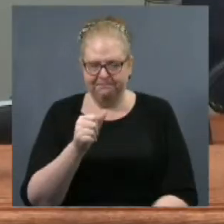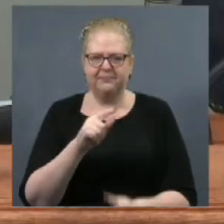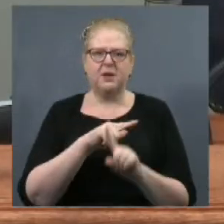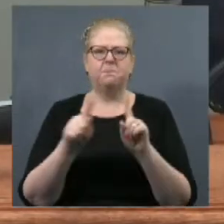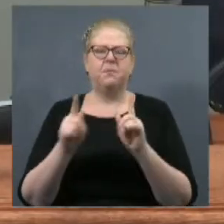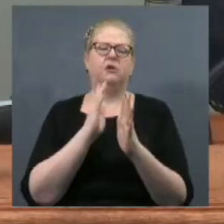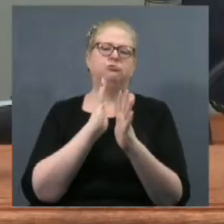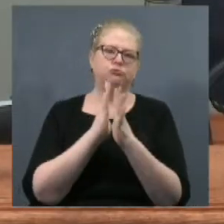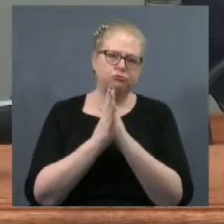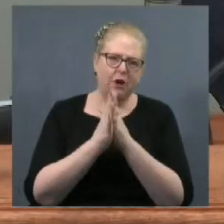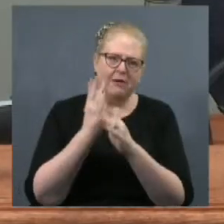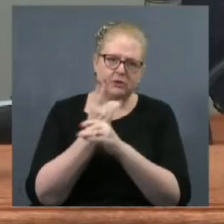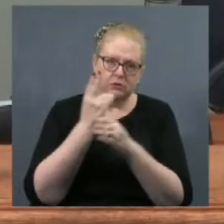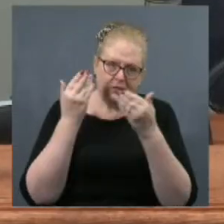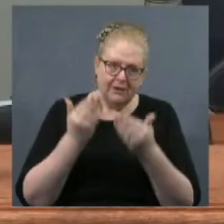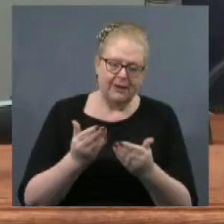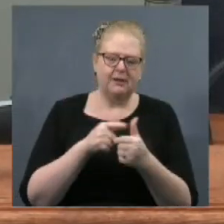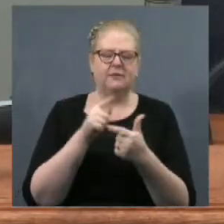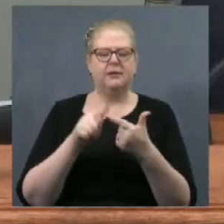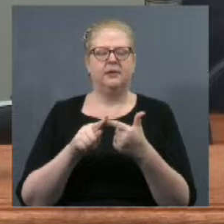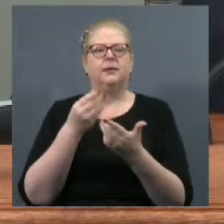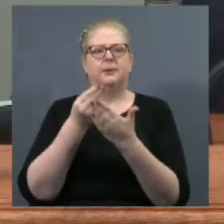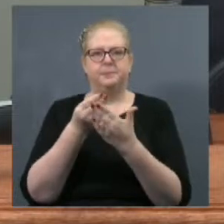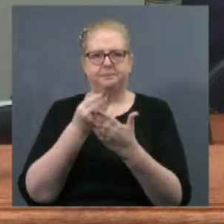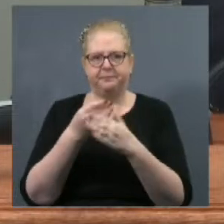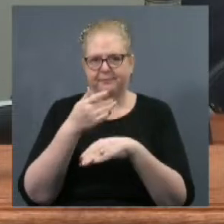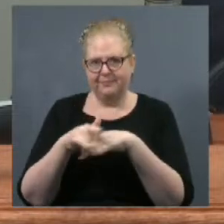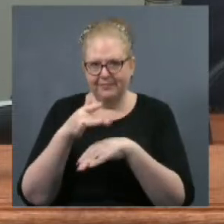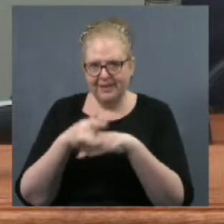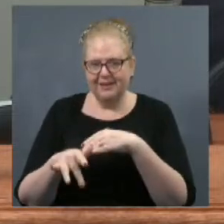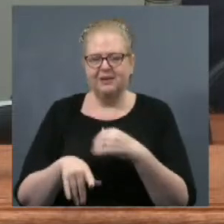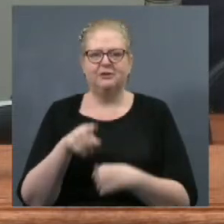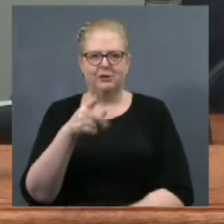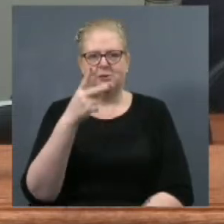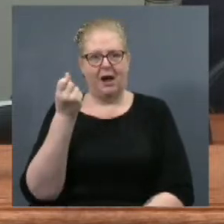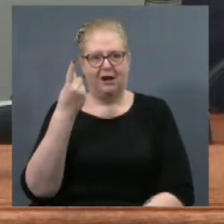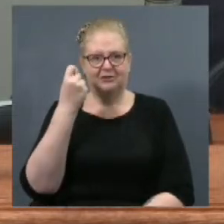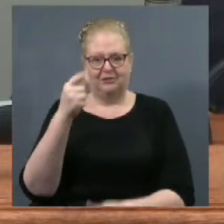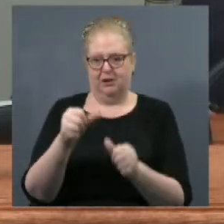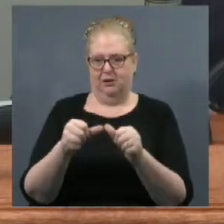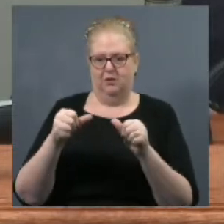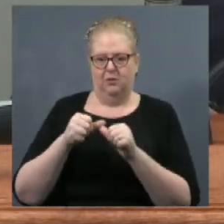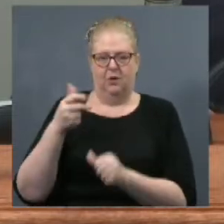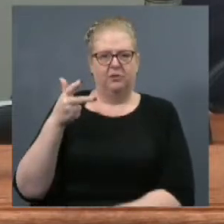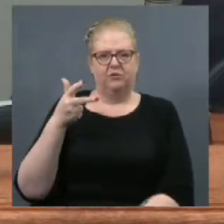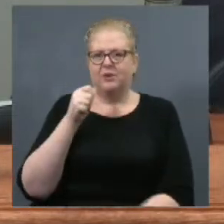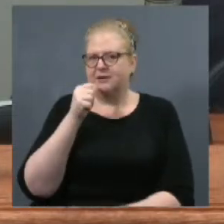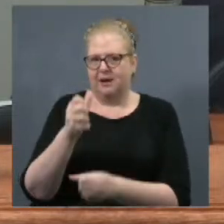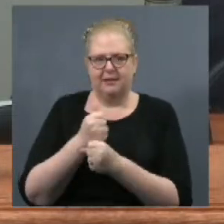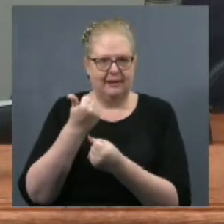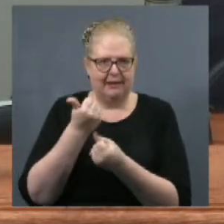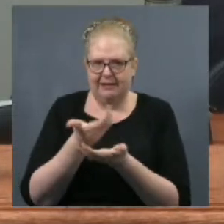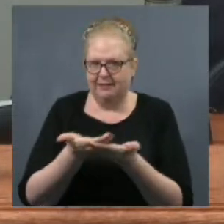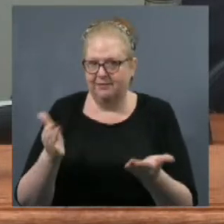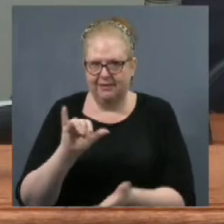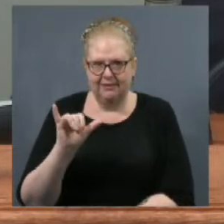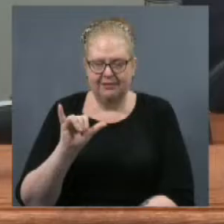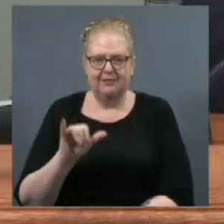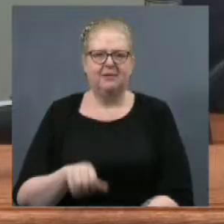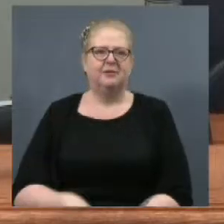have available. As you can see, Ward 3 is not getting anything. Ward